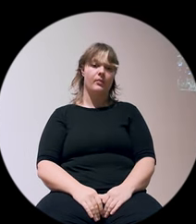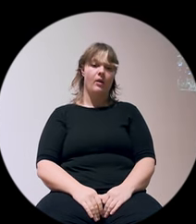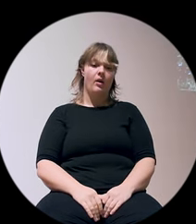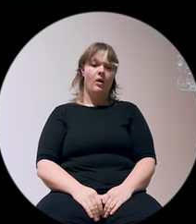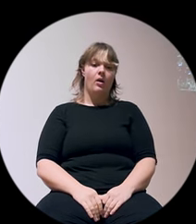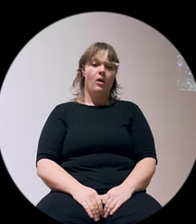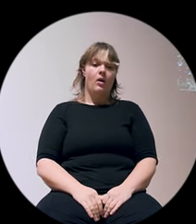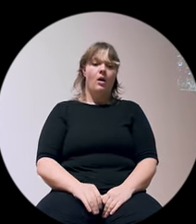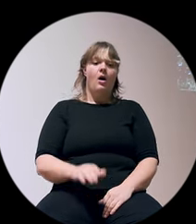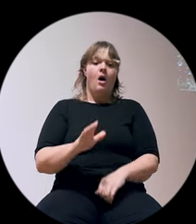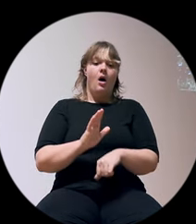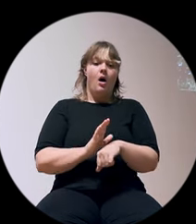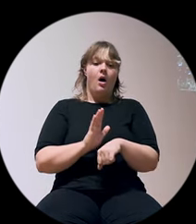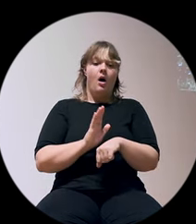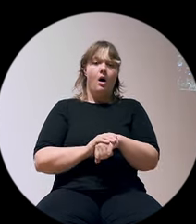Unshadowed land.